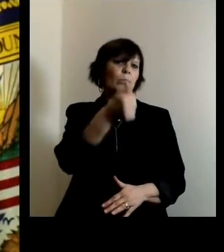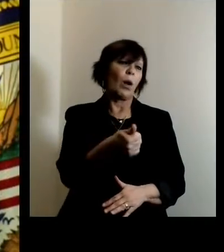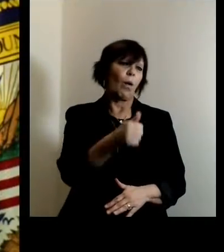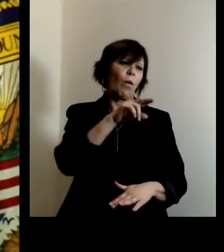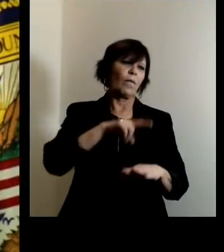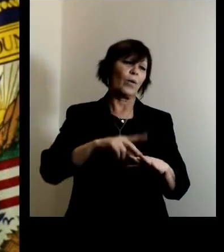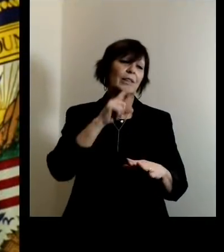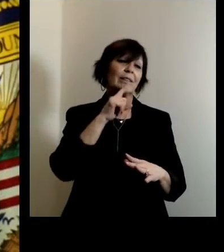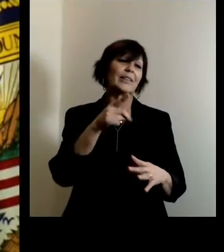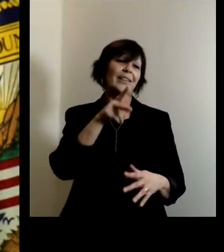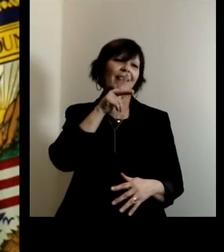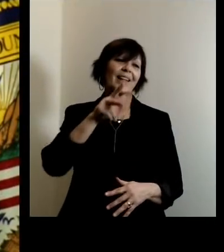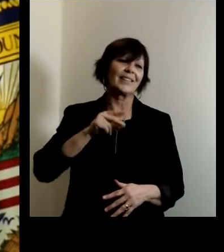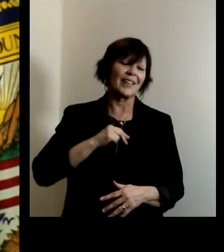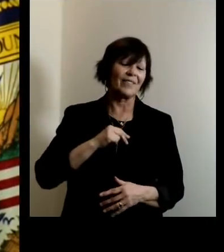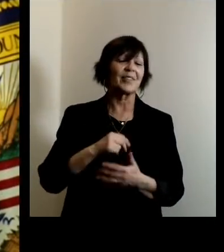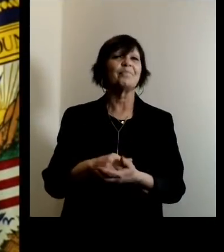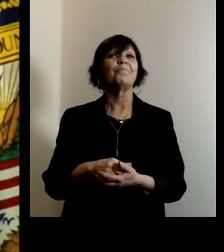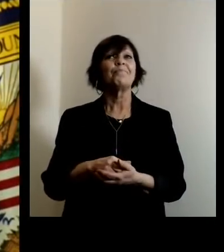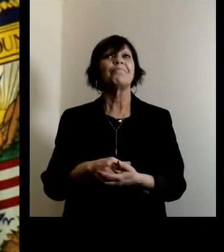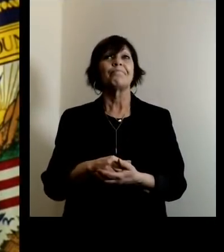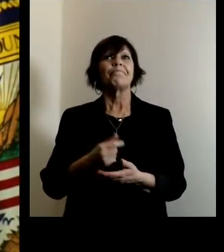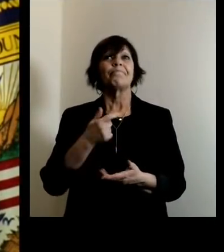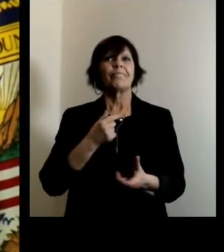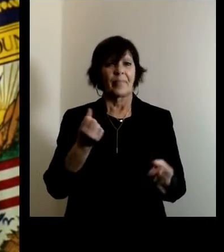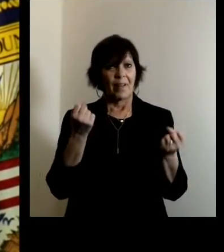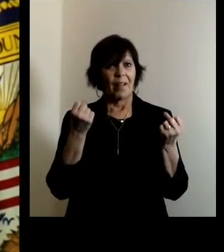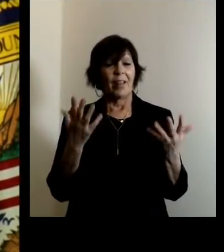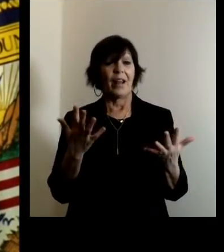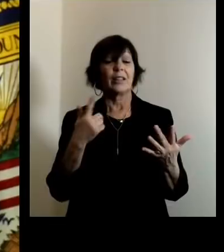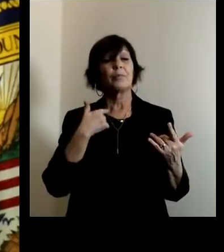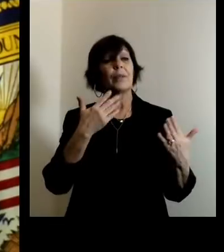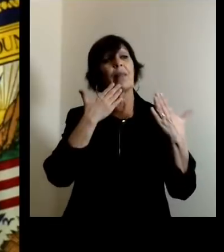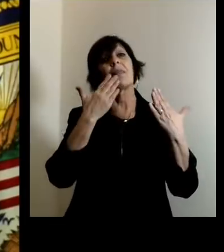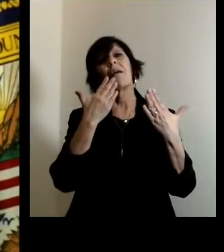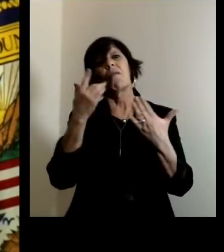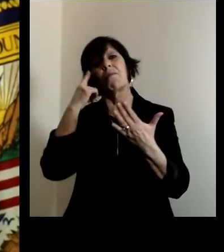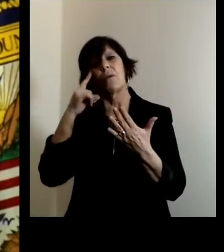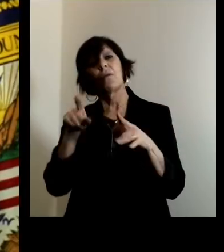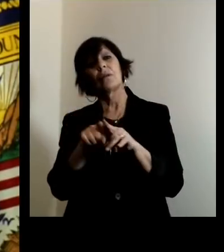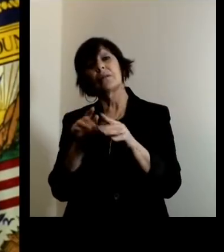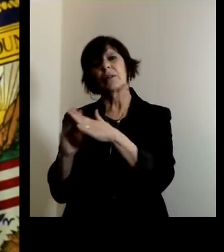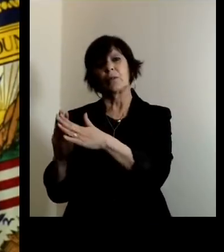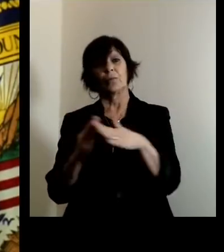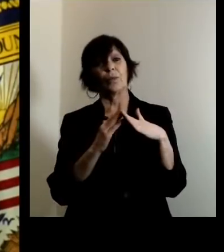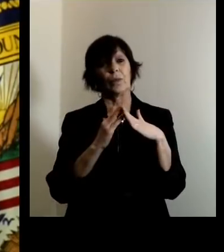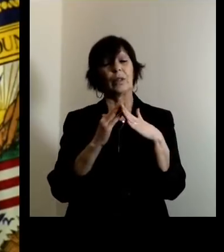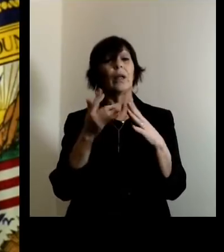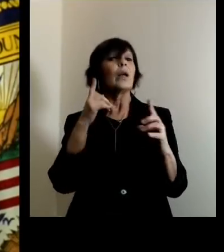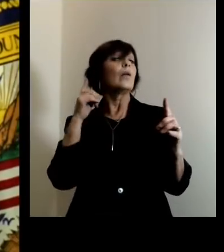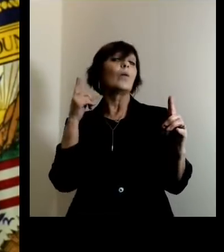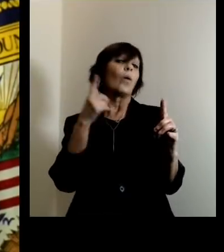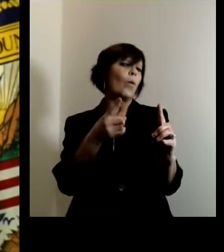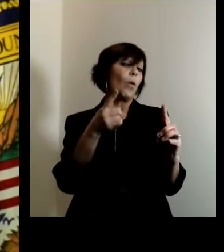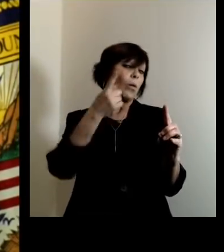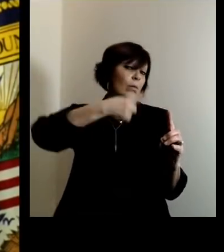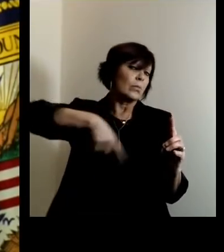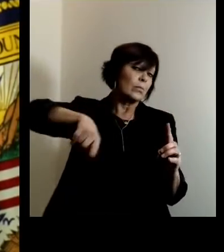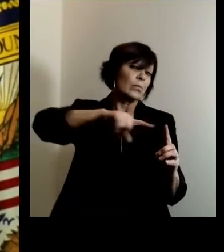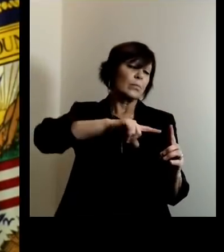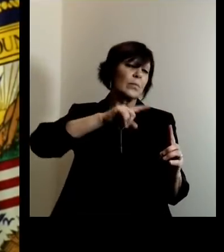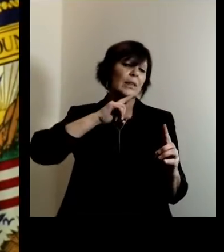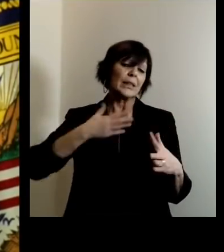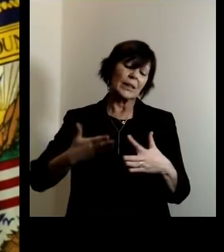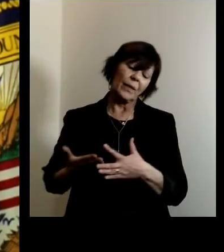is Thanksgiving. We have a lot to be thankful for as a community, and the goal of all of us is to get through